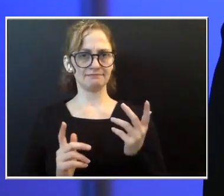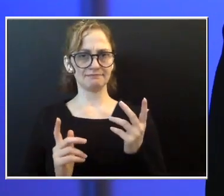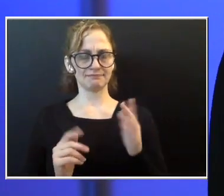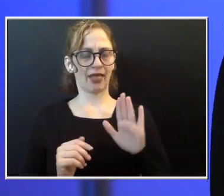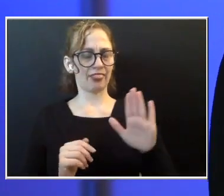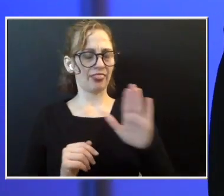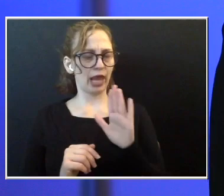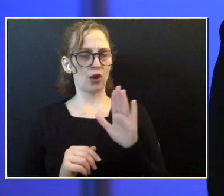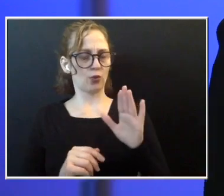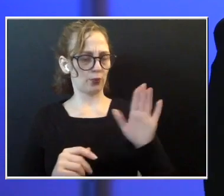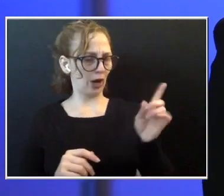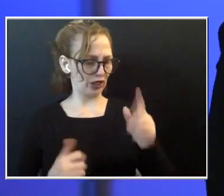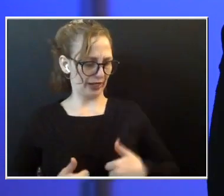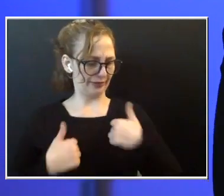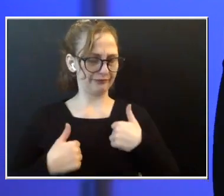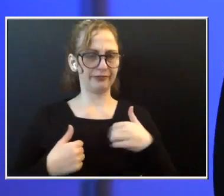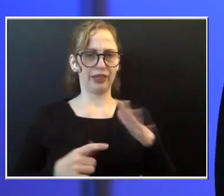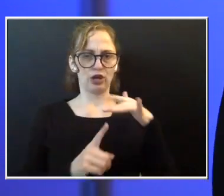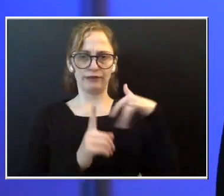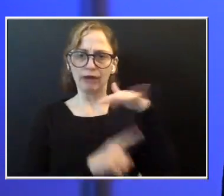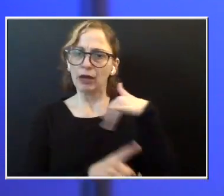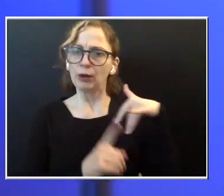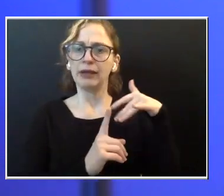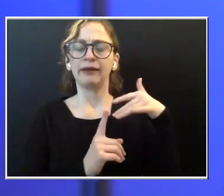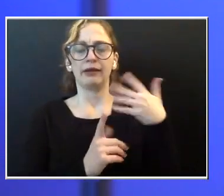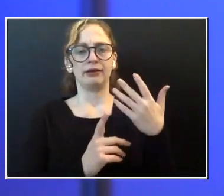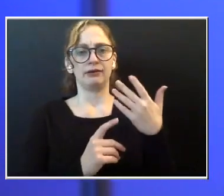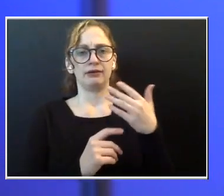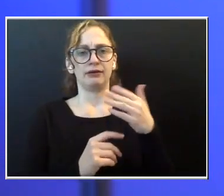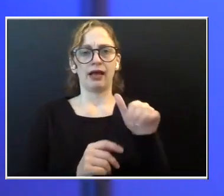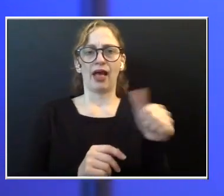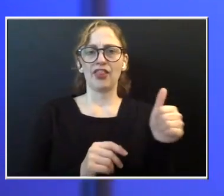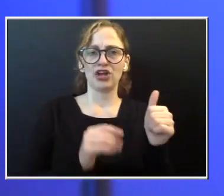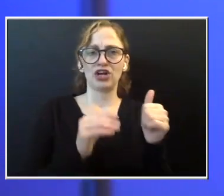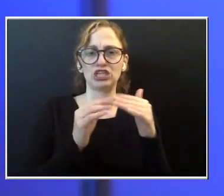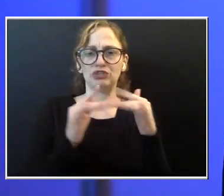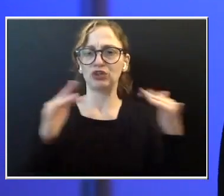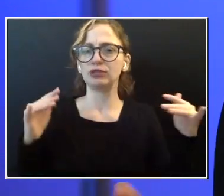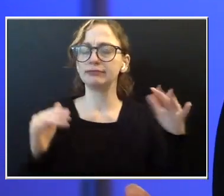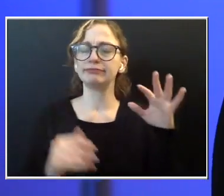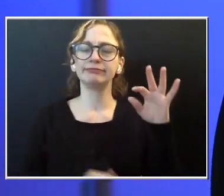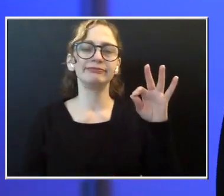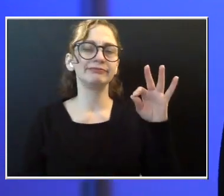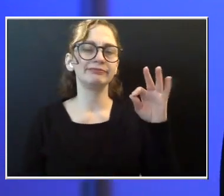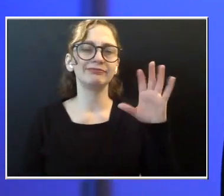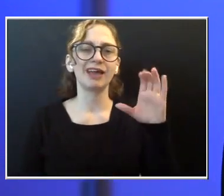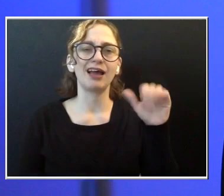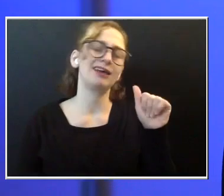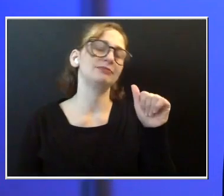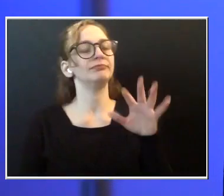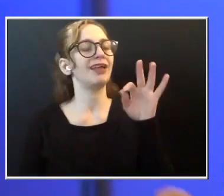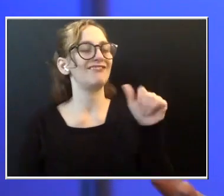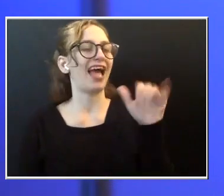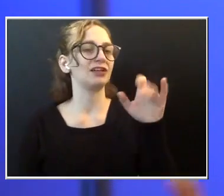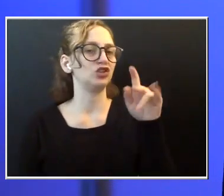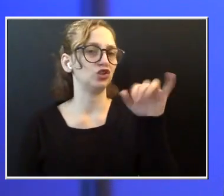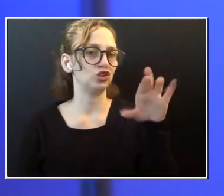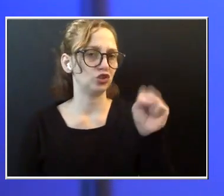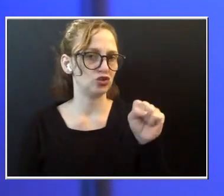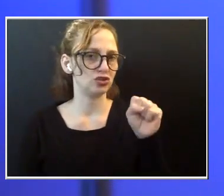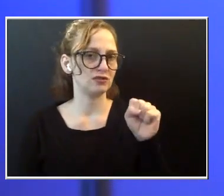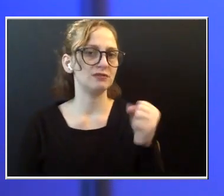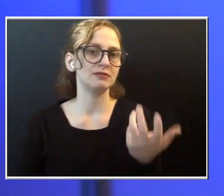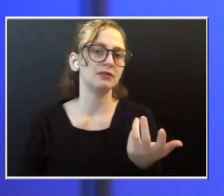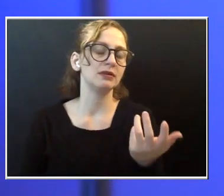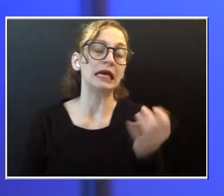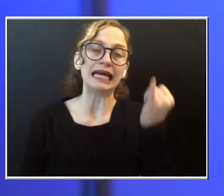environment, the other diverse factors. And if we can do that over time, I just think we're going to make better decisions